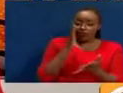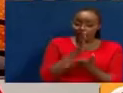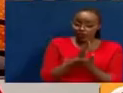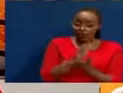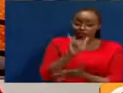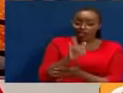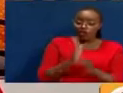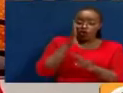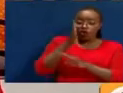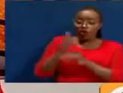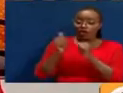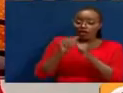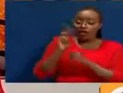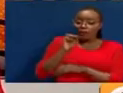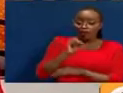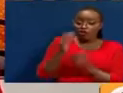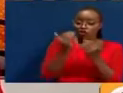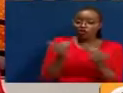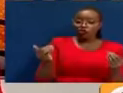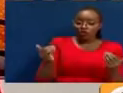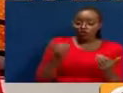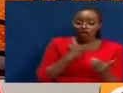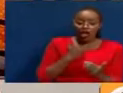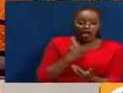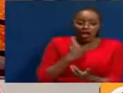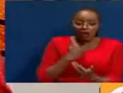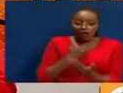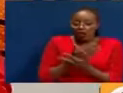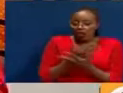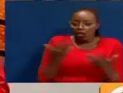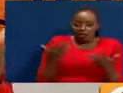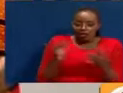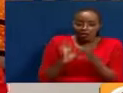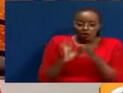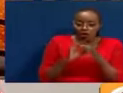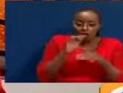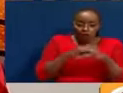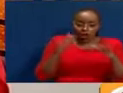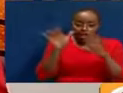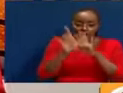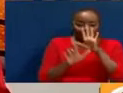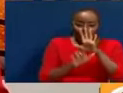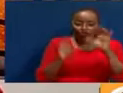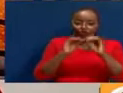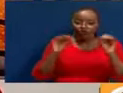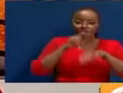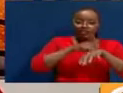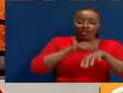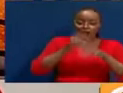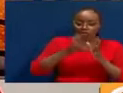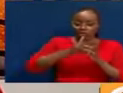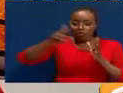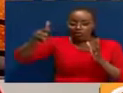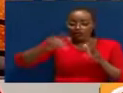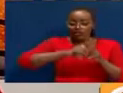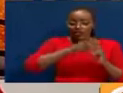more than 10 million school children out there have never really had any coherent online lessons during this period,